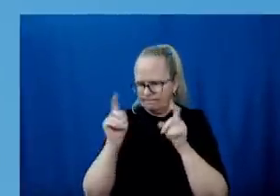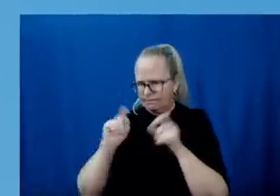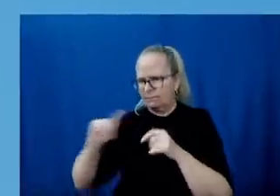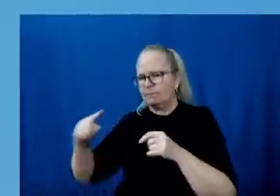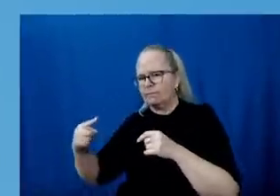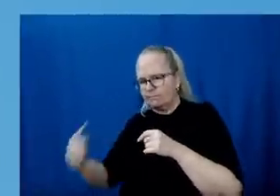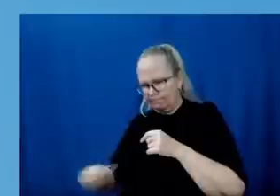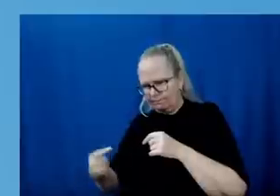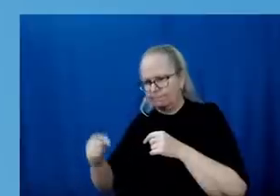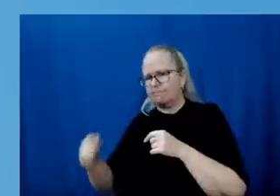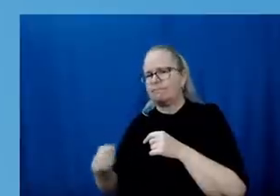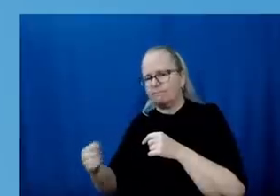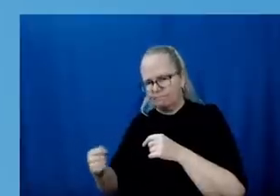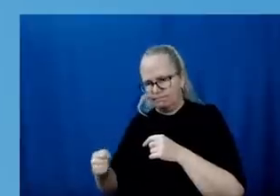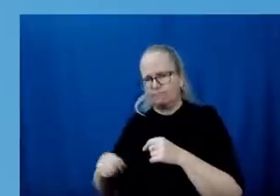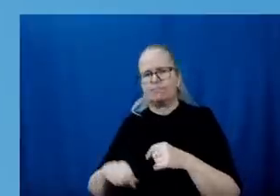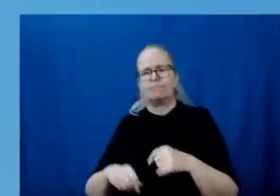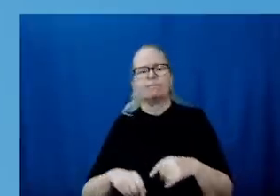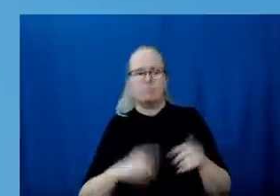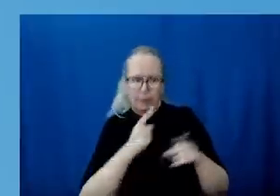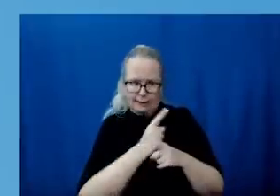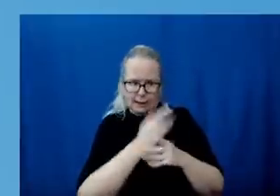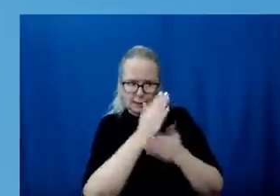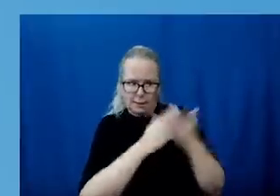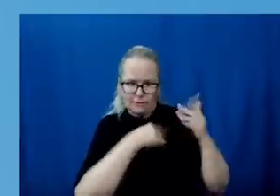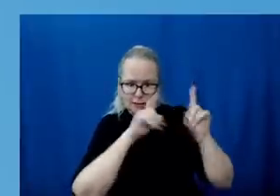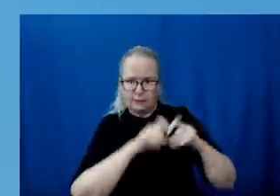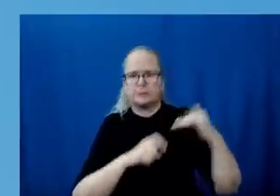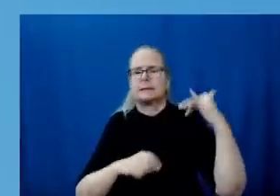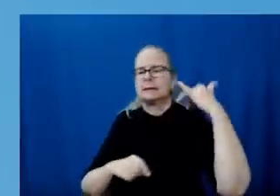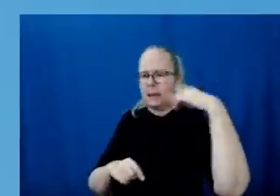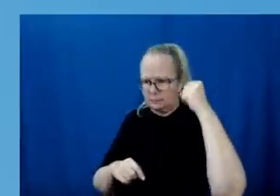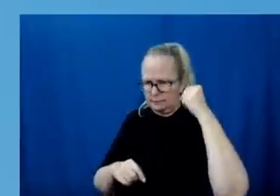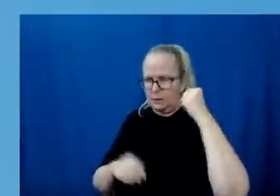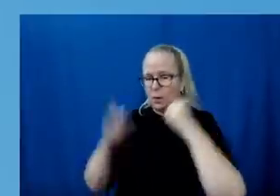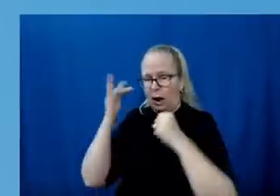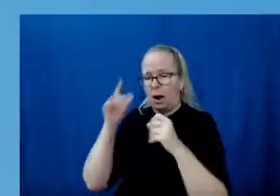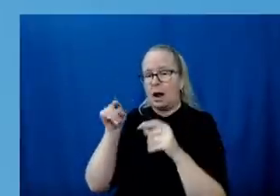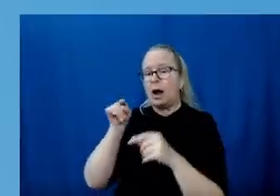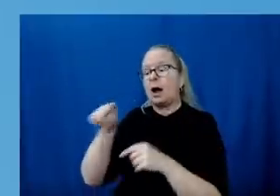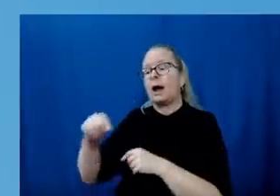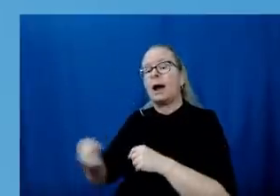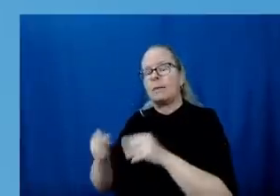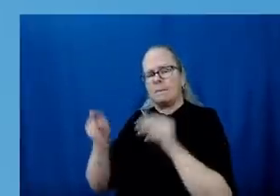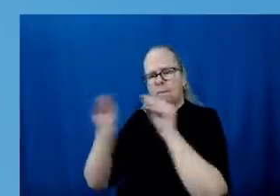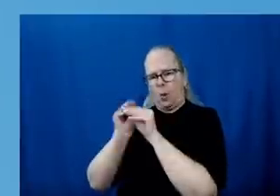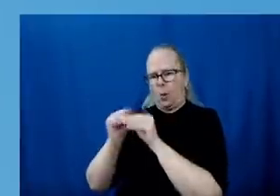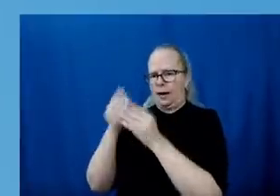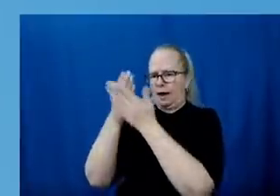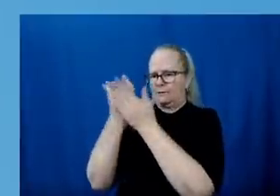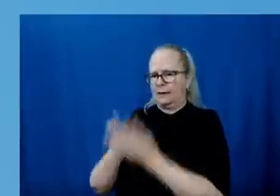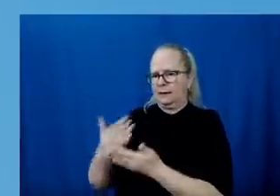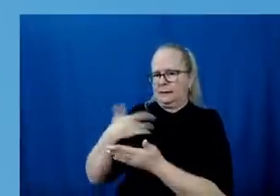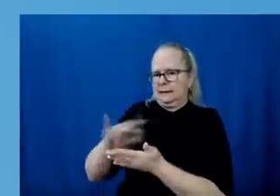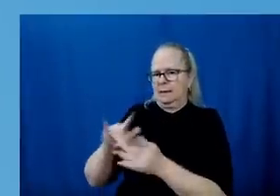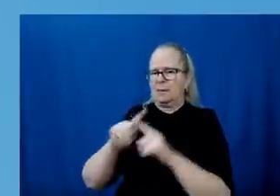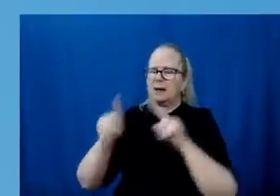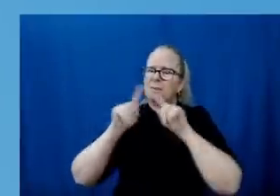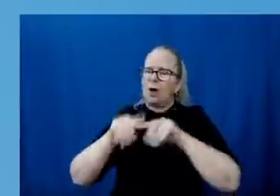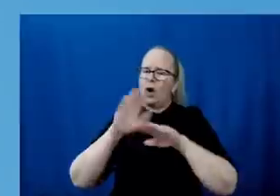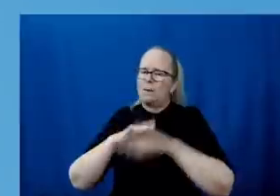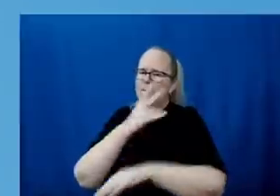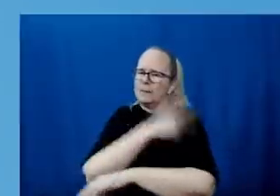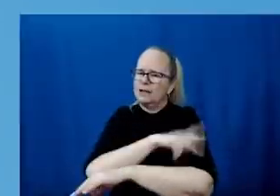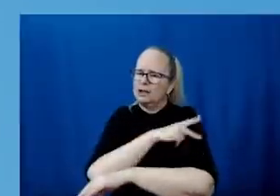not? Yes, there is. And there's some evidence to say that it may be more sensitive, but it depends on the patient population.